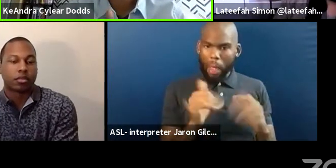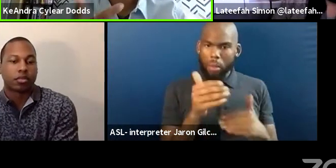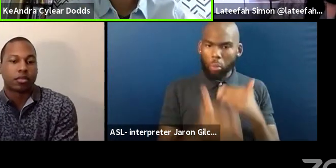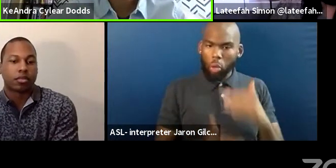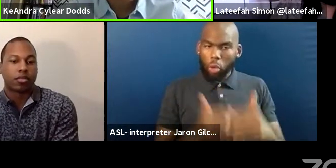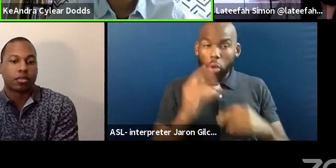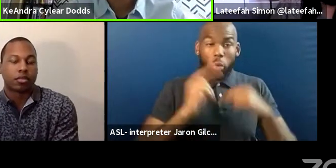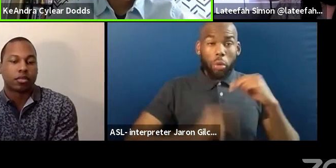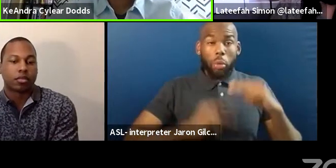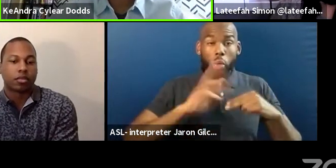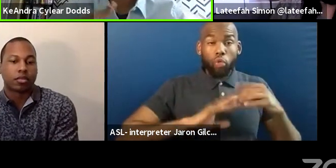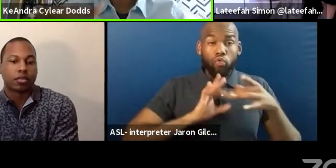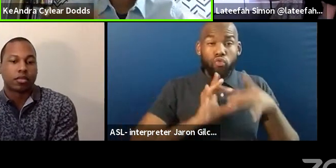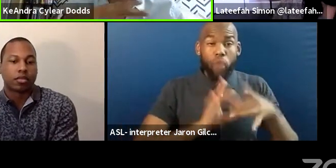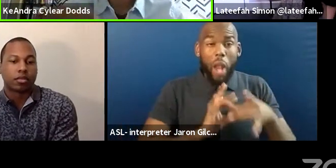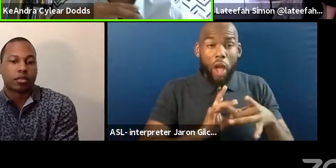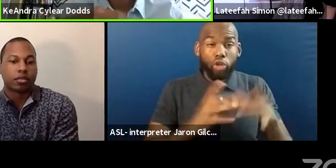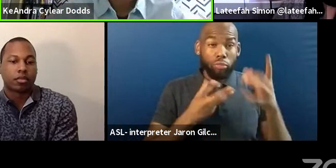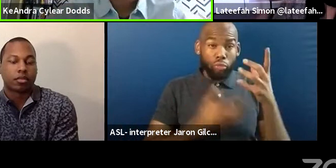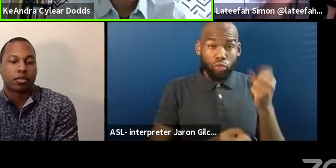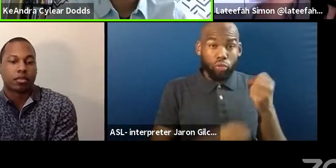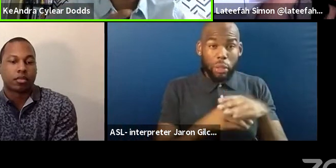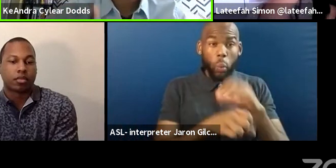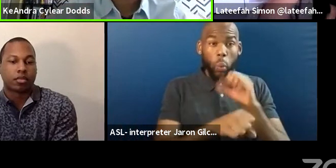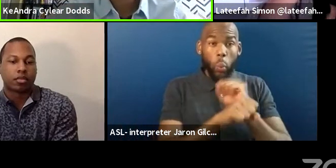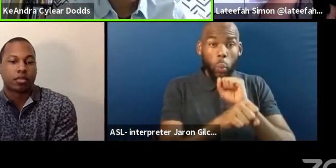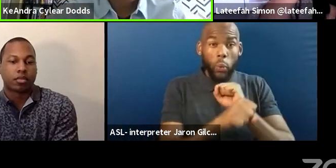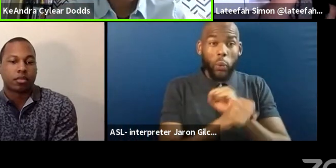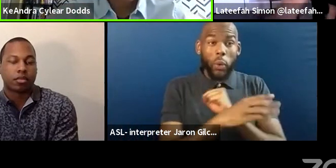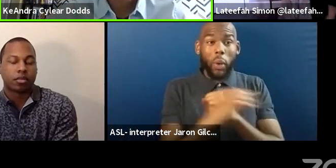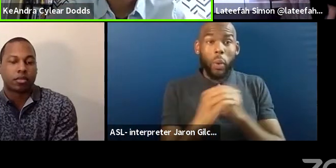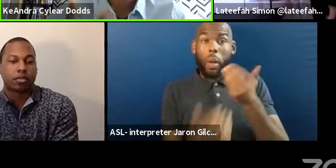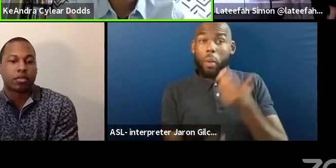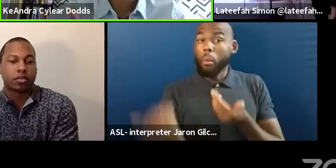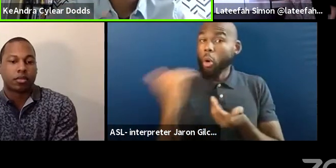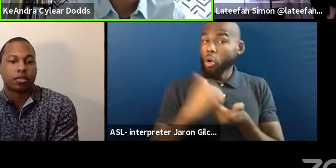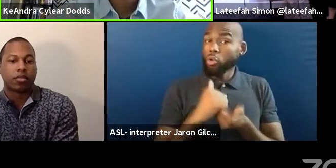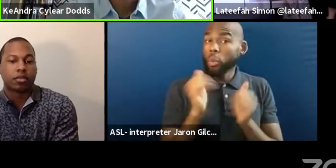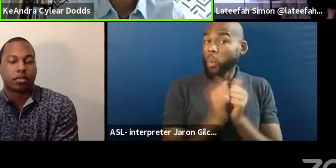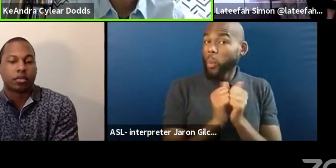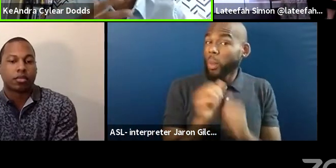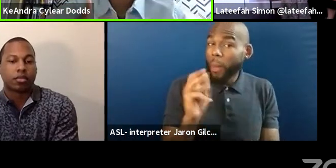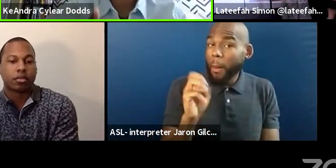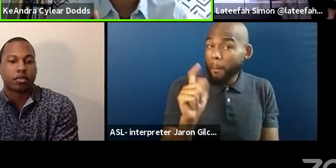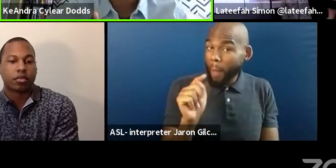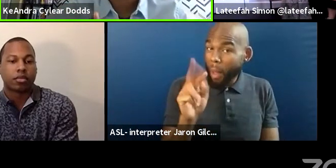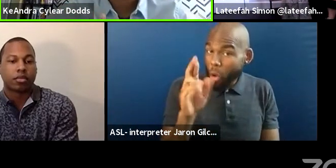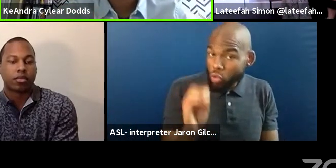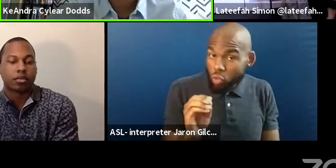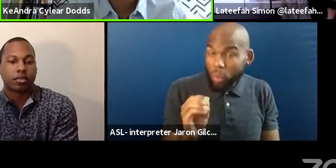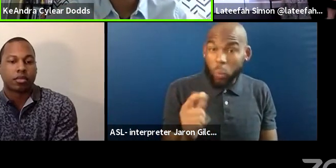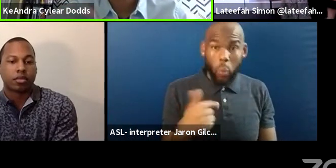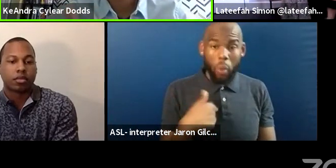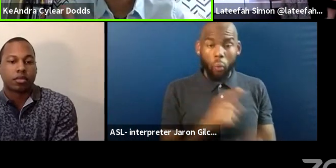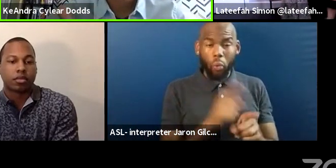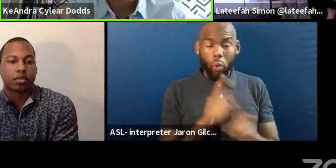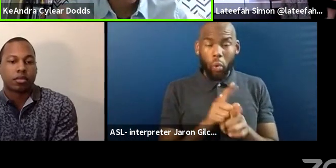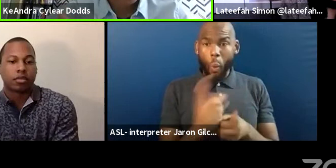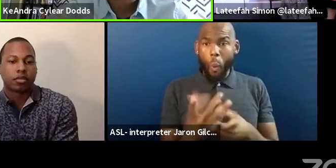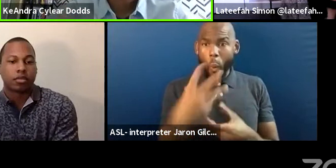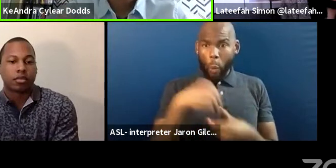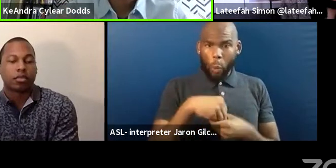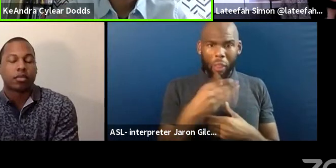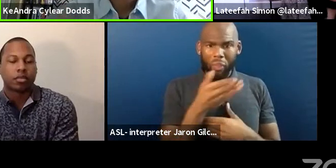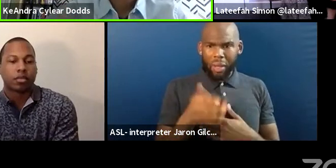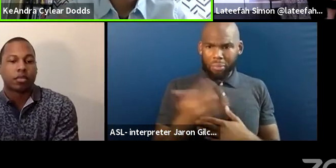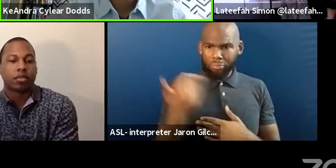we built trust in the work and also in the partnership with Metro. And then we also included things that we had never done